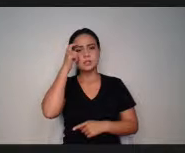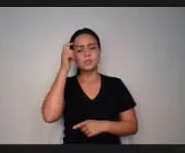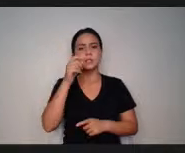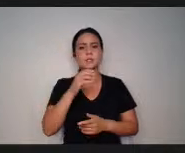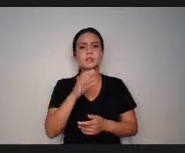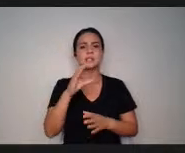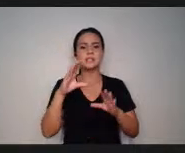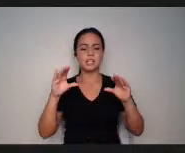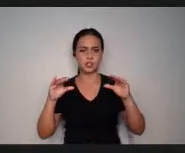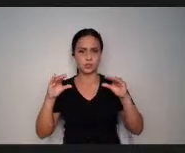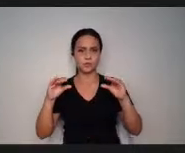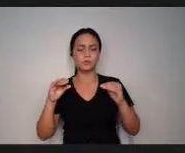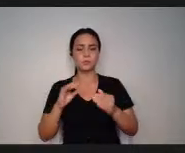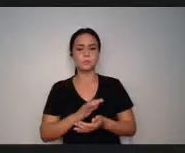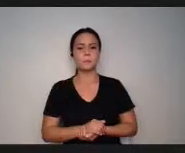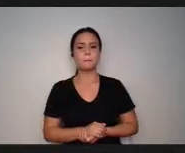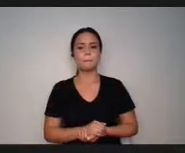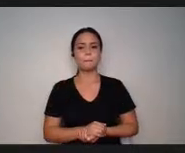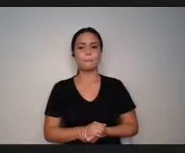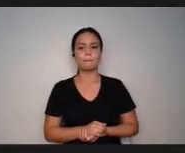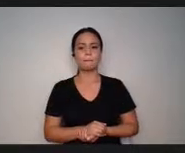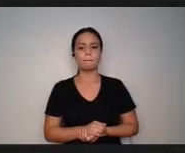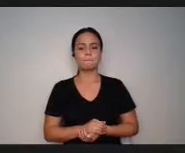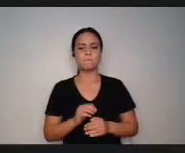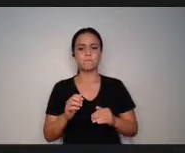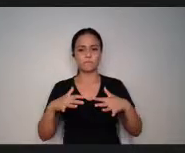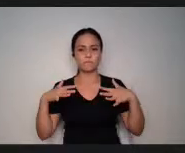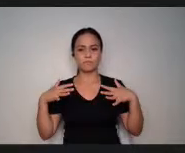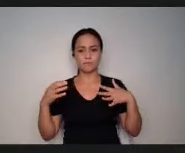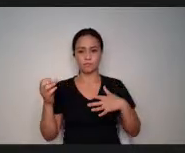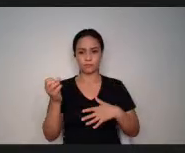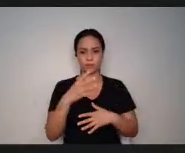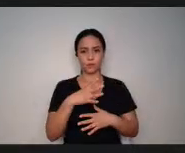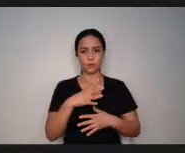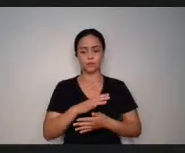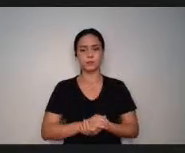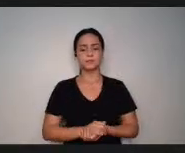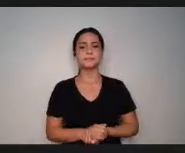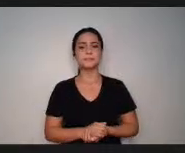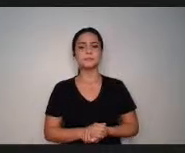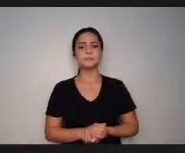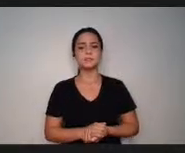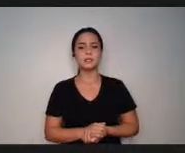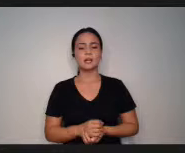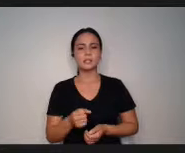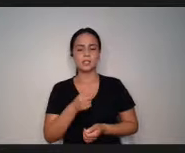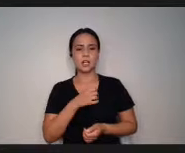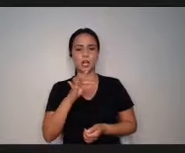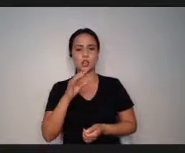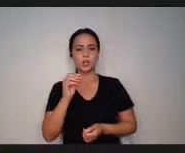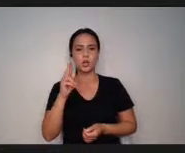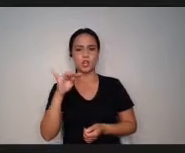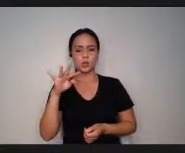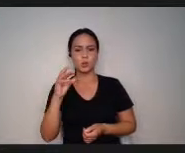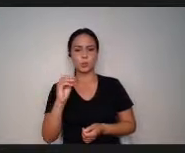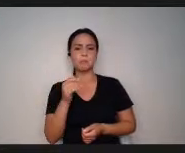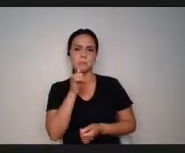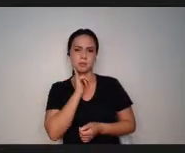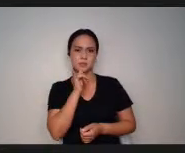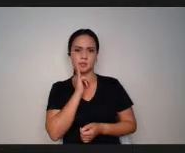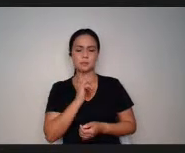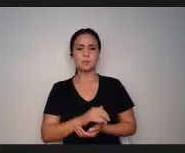conferences recently that the Tokyo Declaration, which was part of a major ICO conference some years ago now,